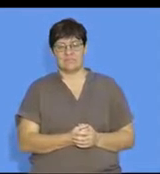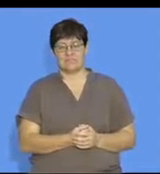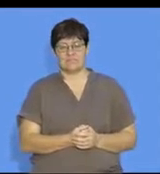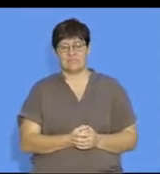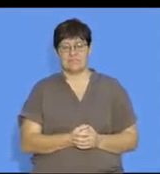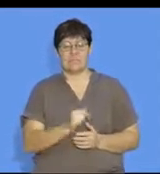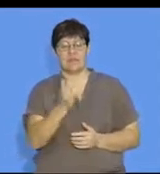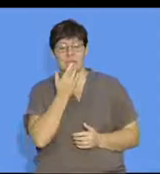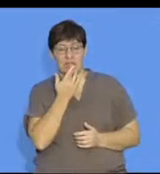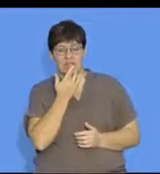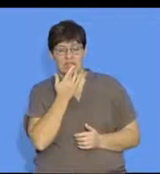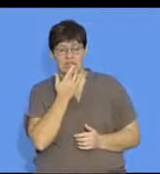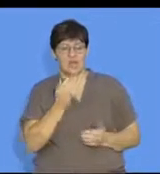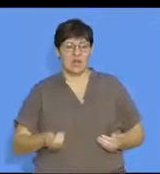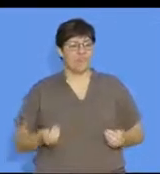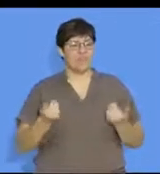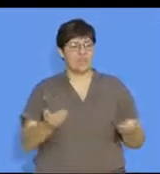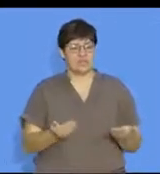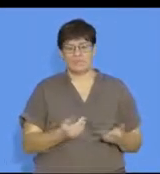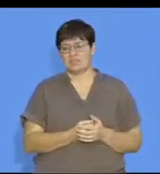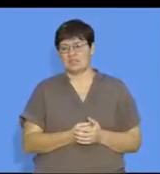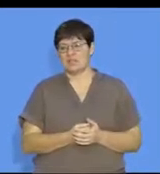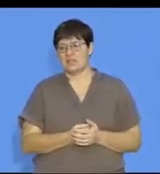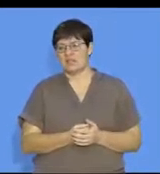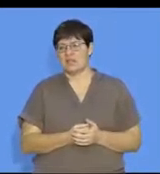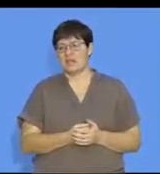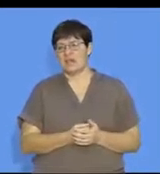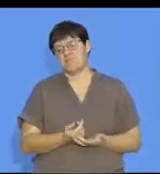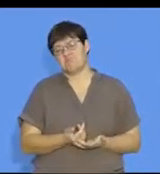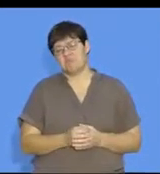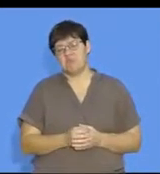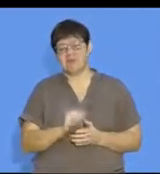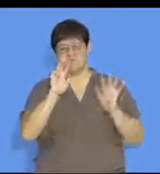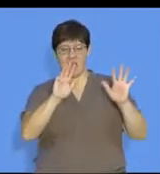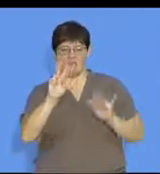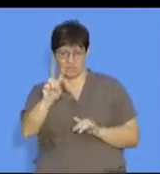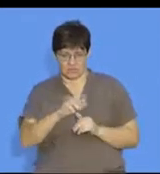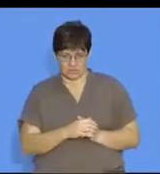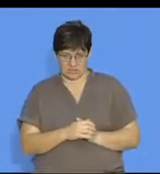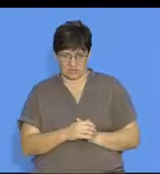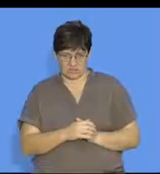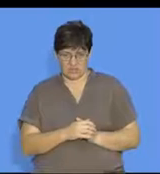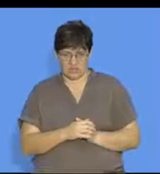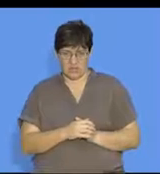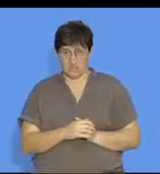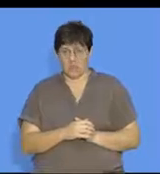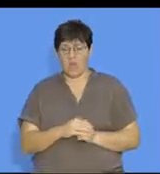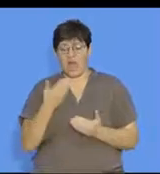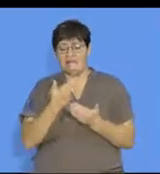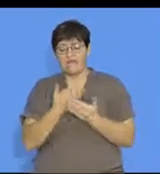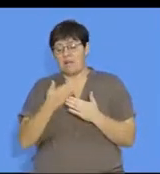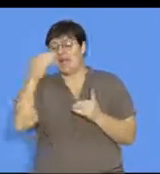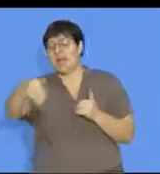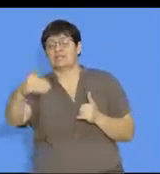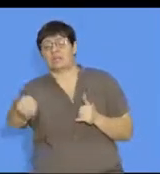means, in this case, this battery provides a V load of 9 volts, it means what is available for